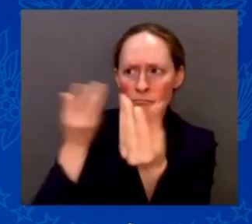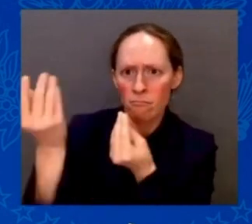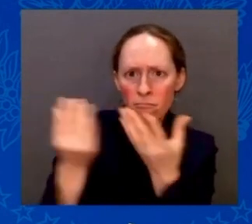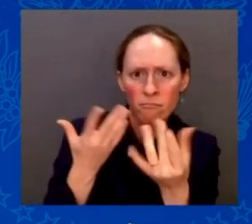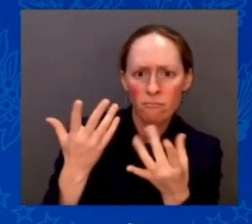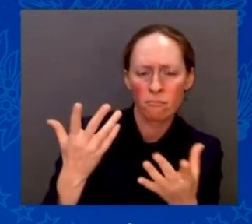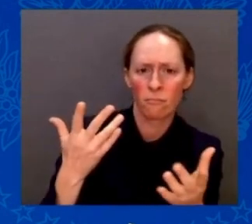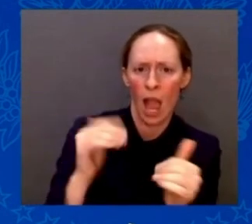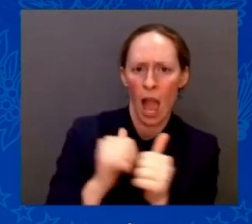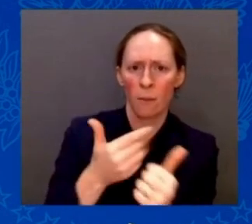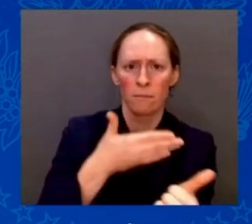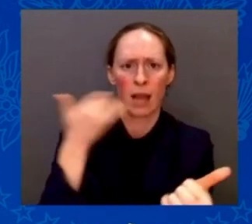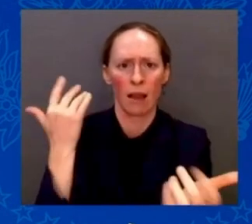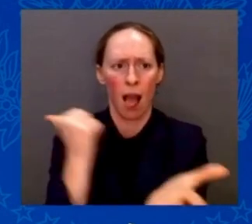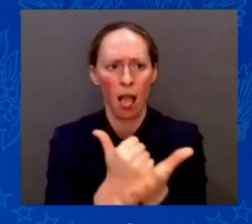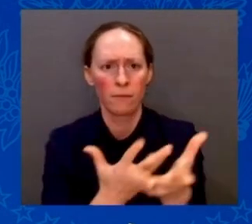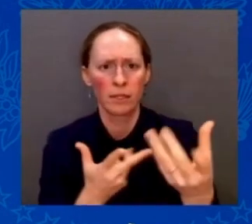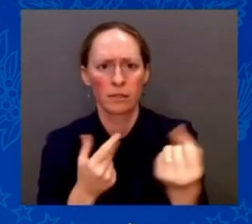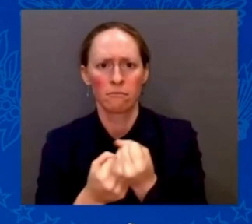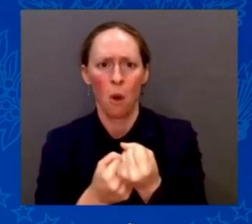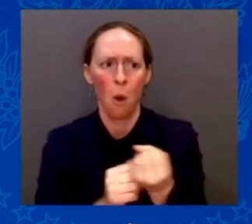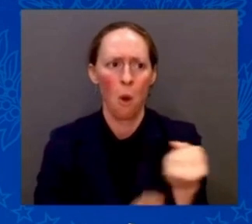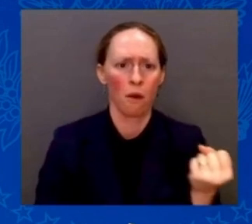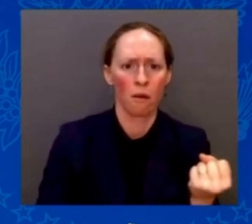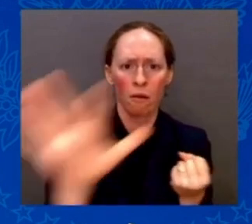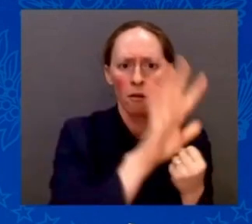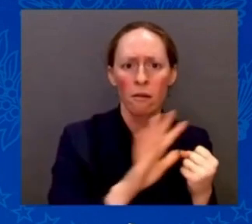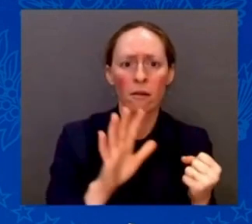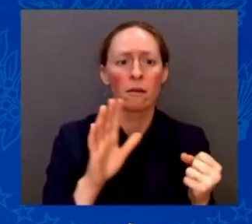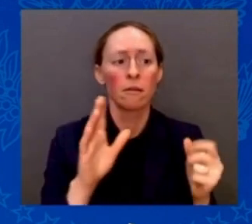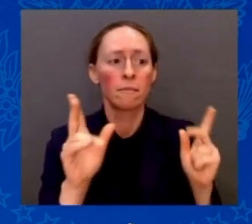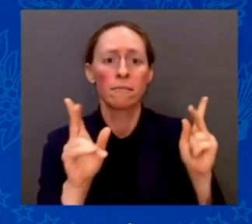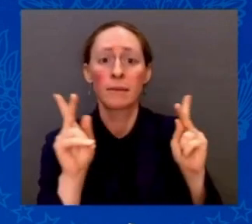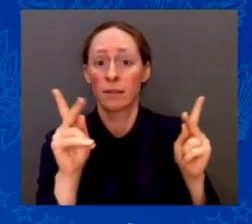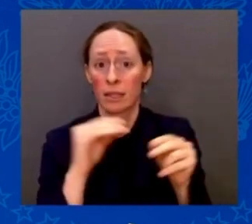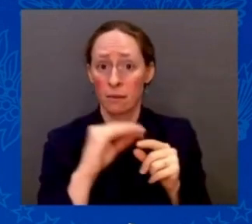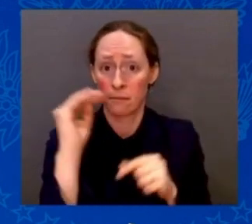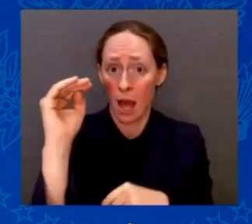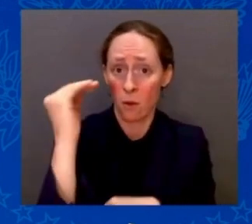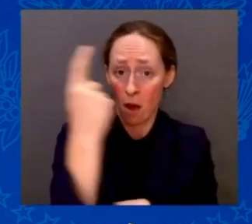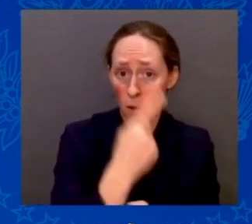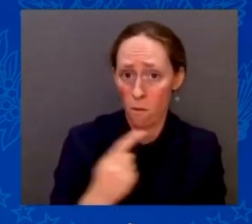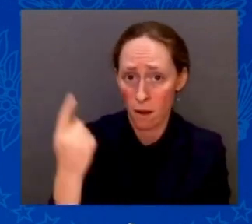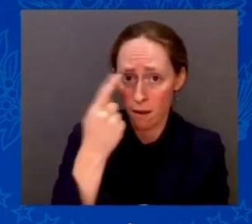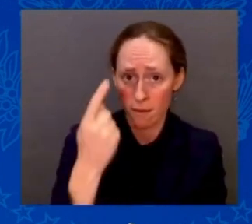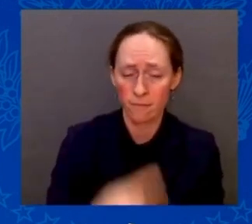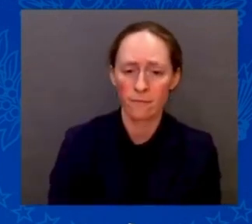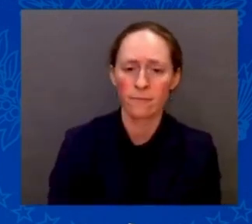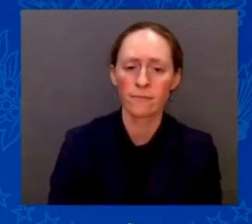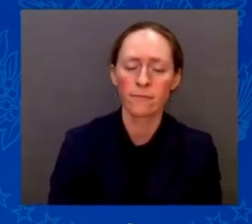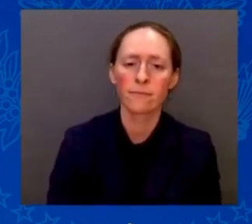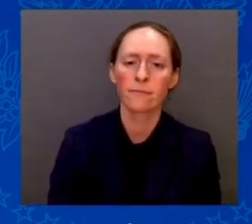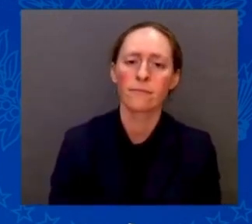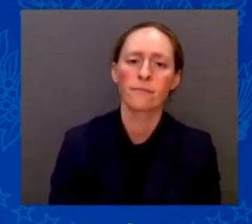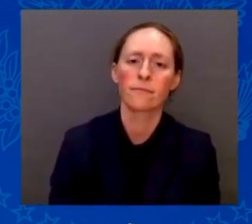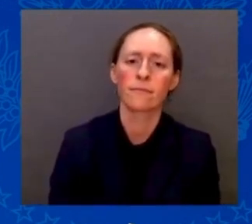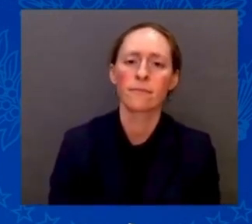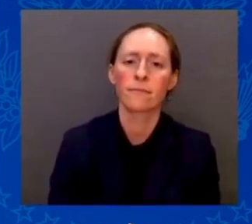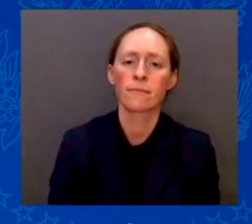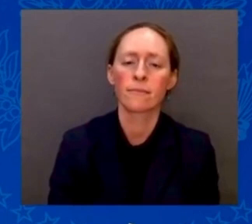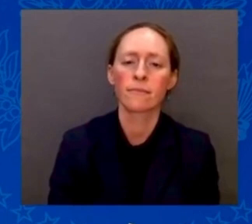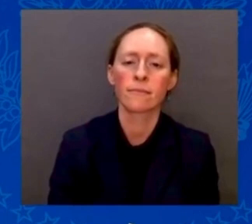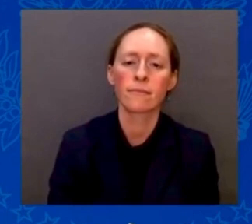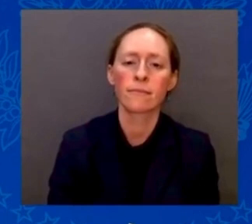can note for just parenthetically for just a moment, you know, when you have your home washed away, when